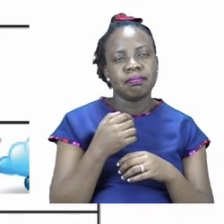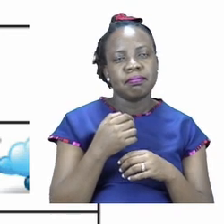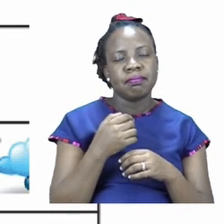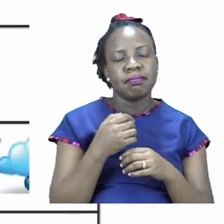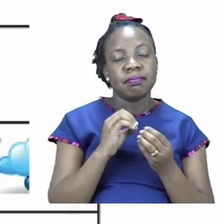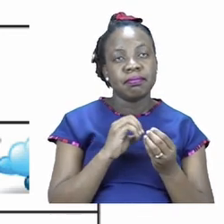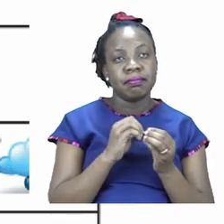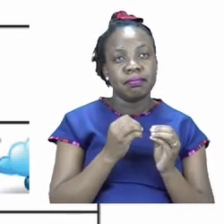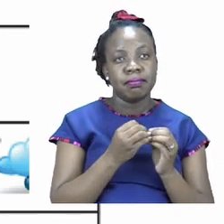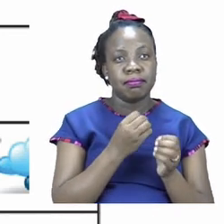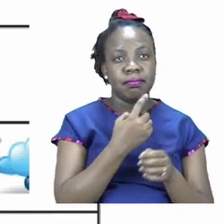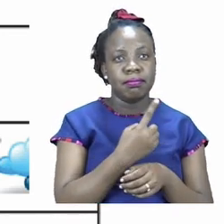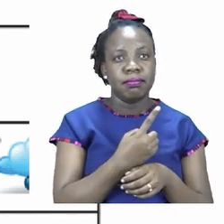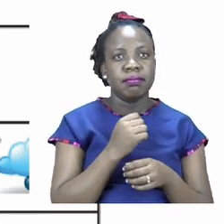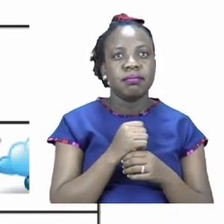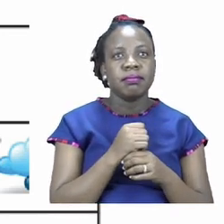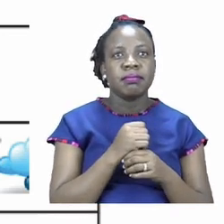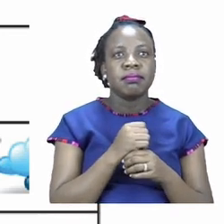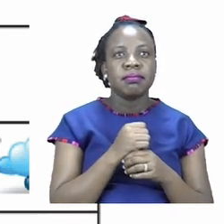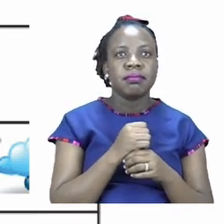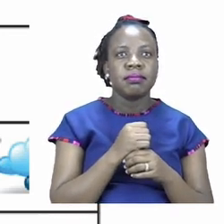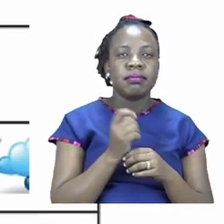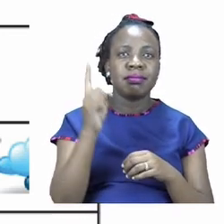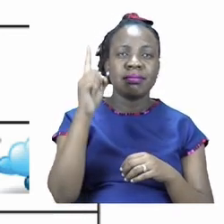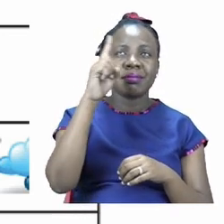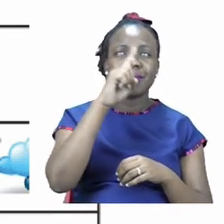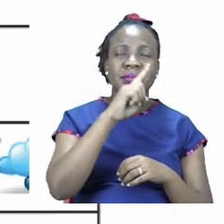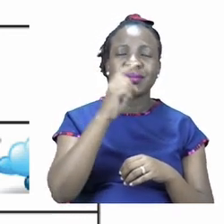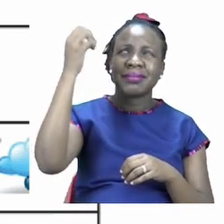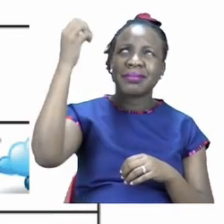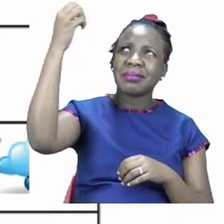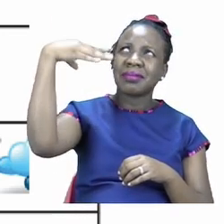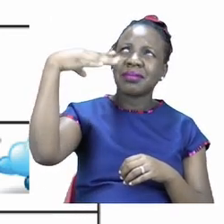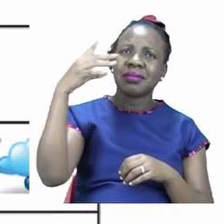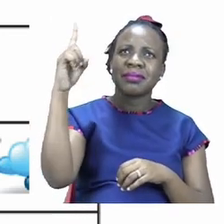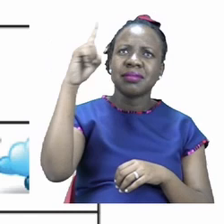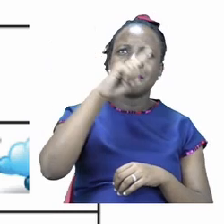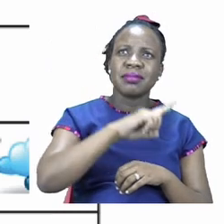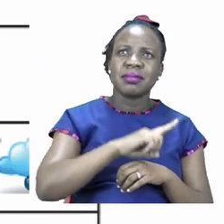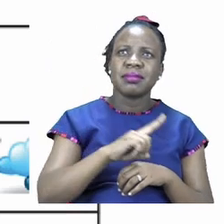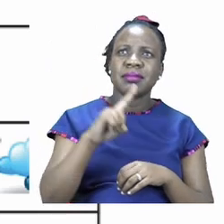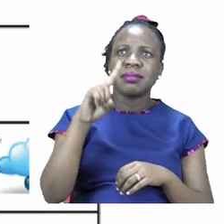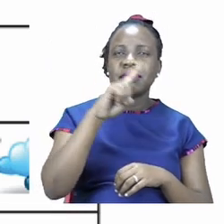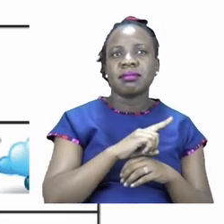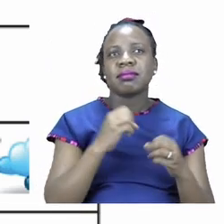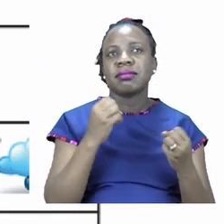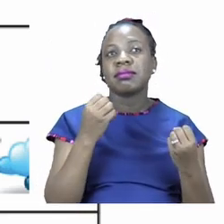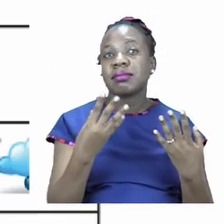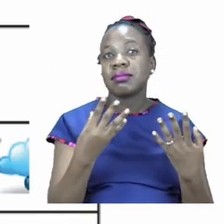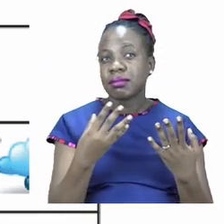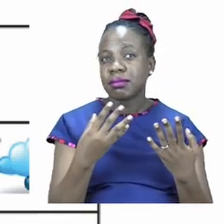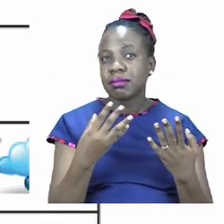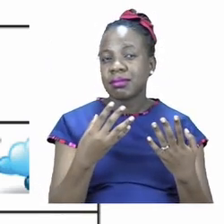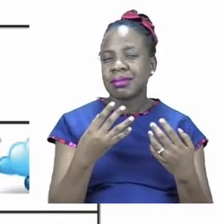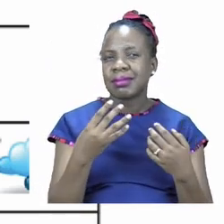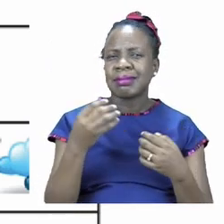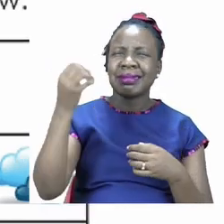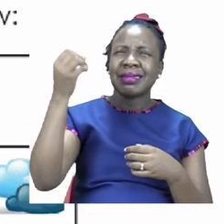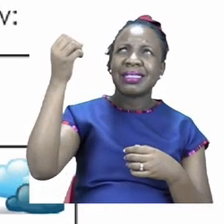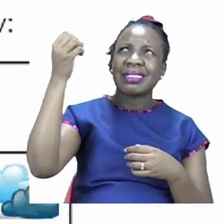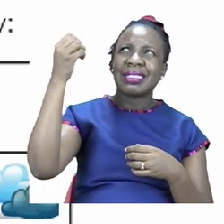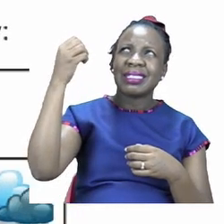together. How many days were sunny? How many days were